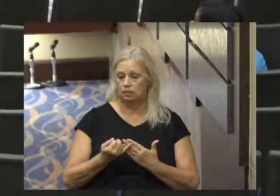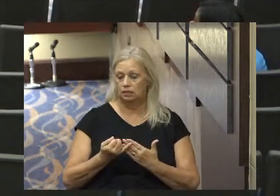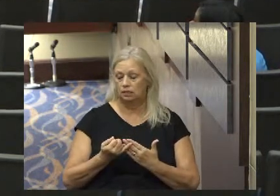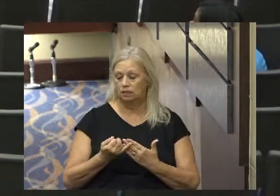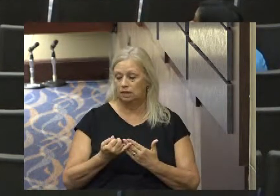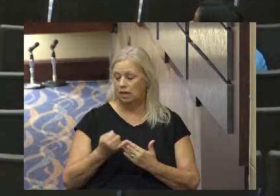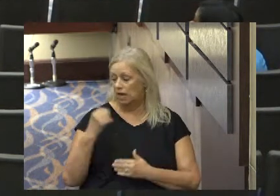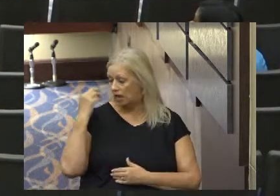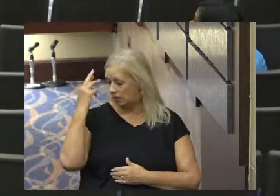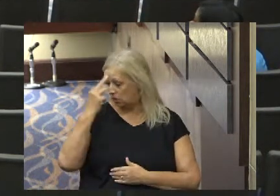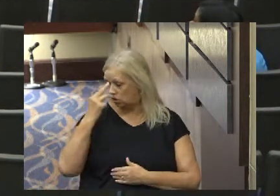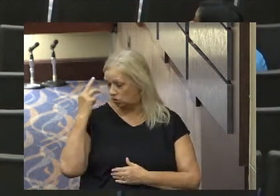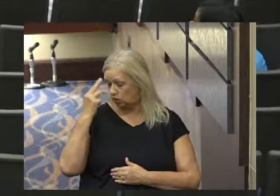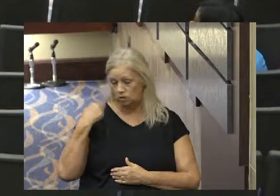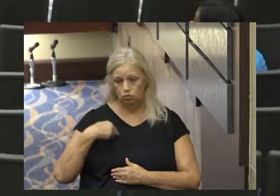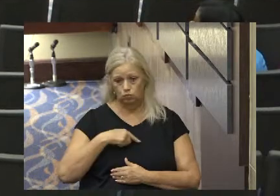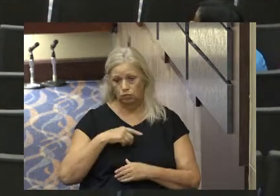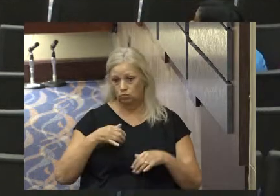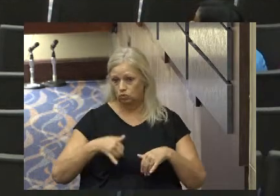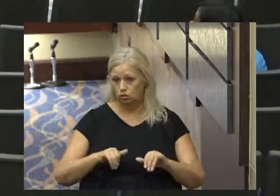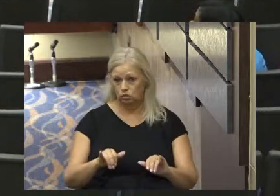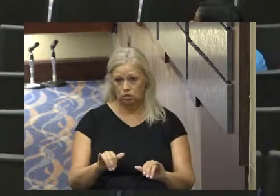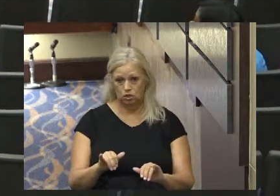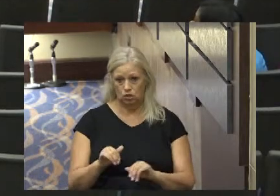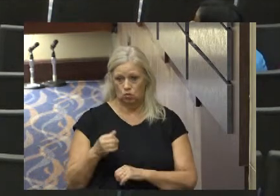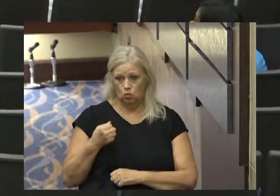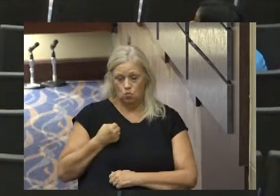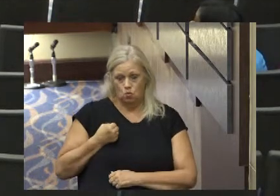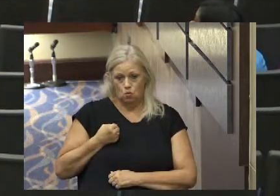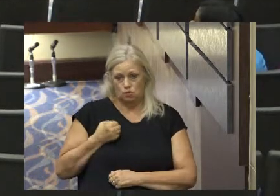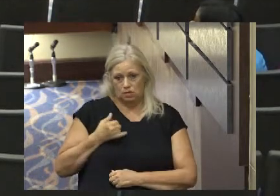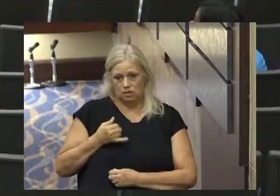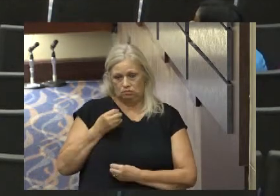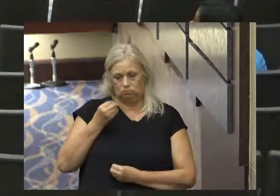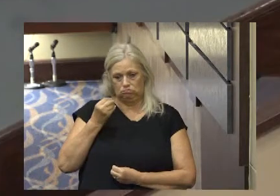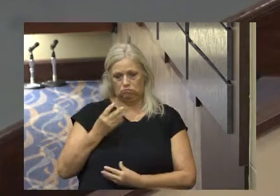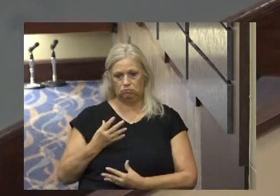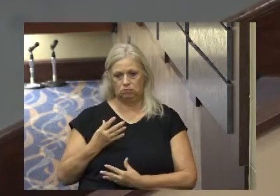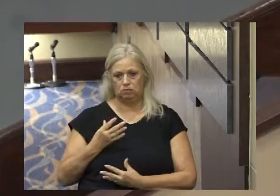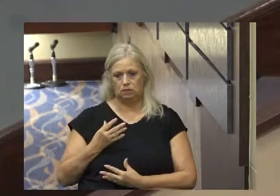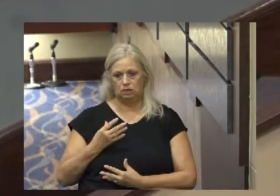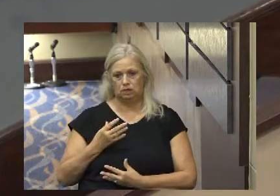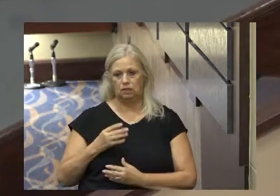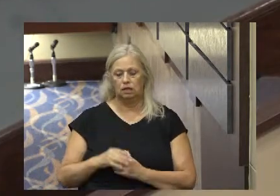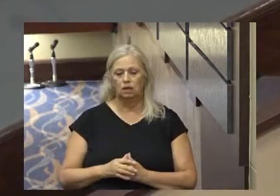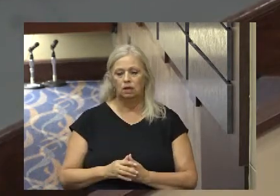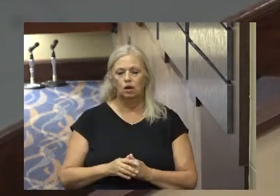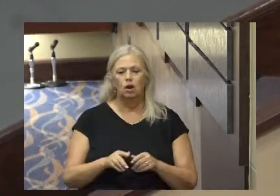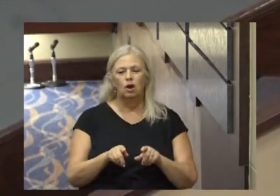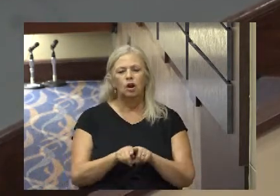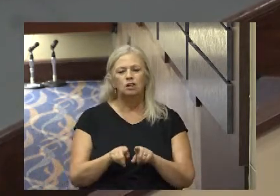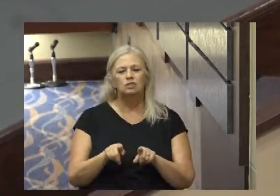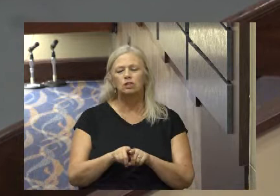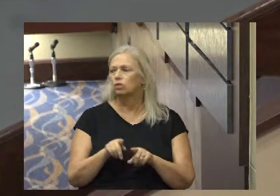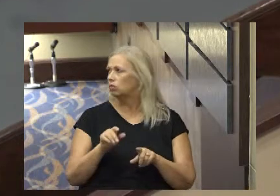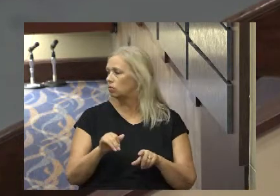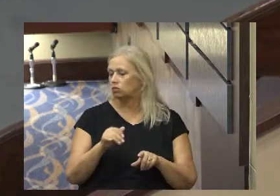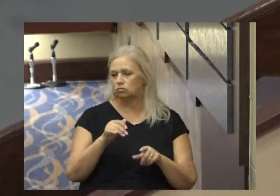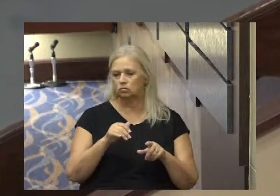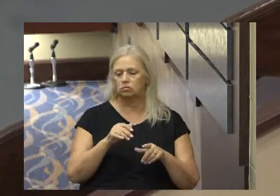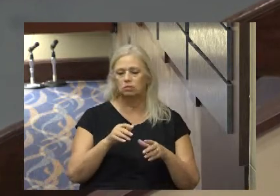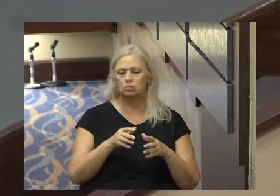still holding all of that. And seeing this through with the same team is important because it allows us